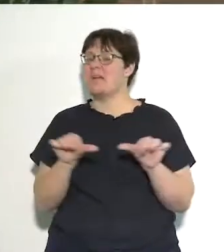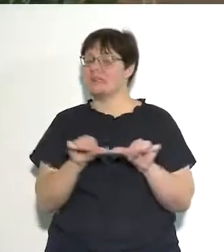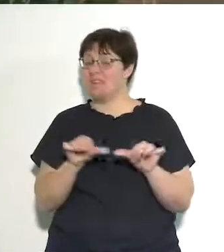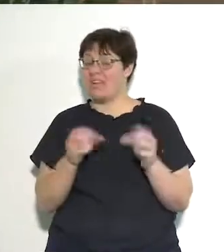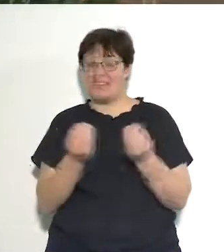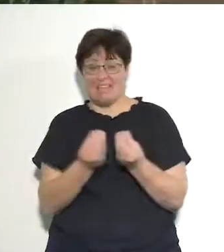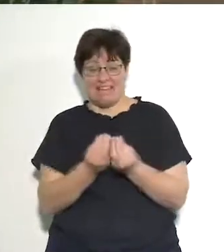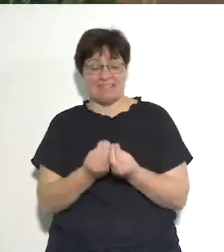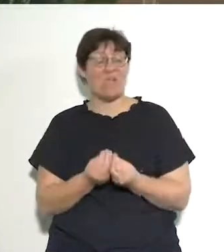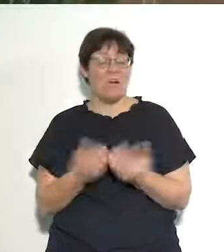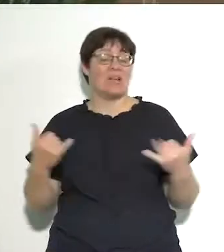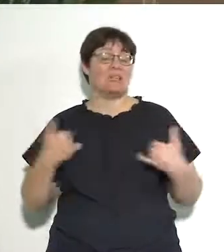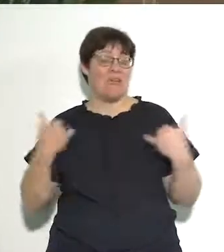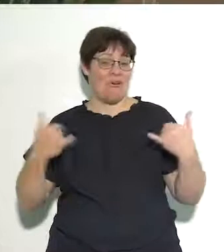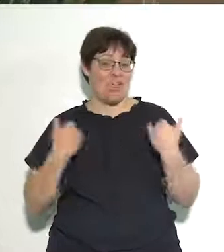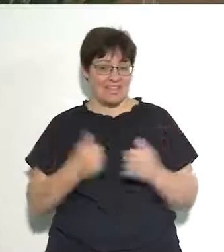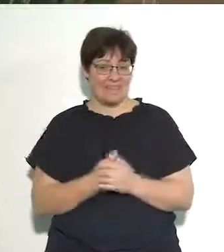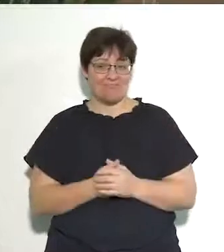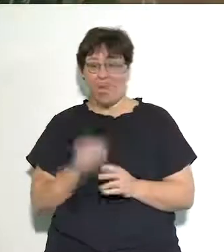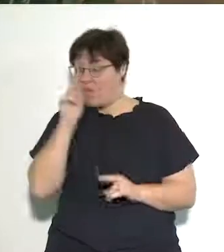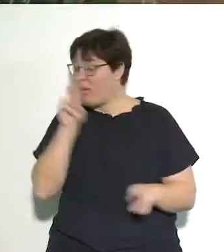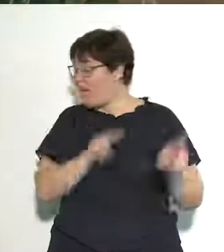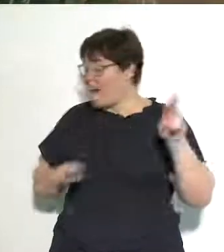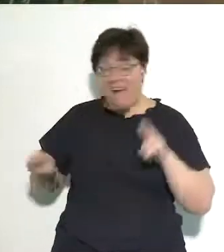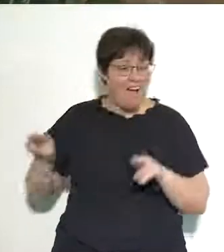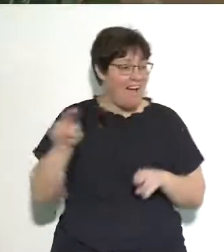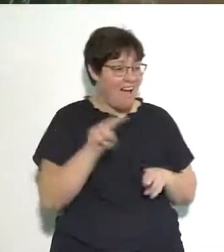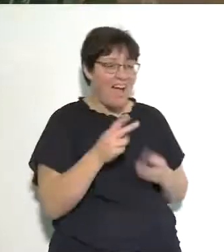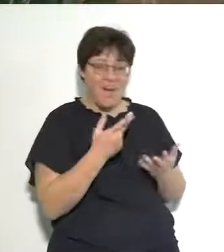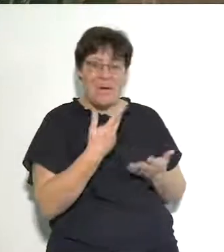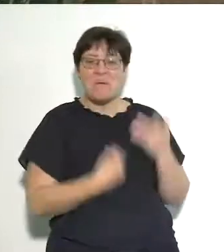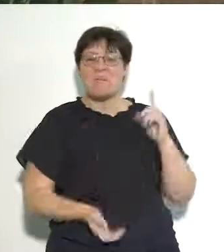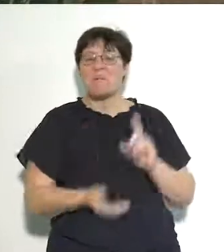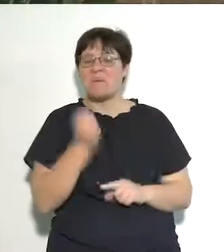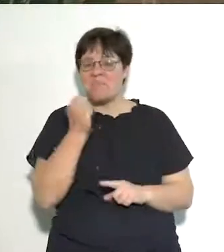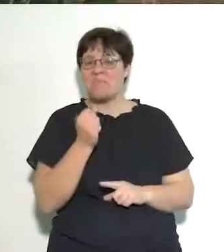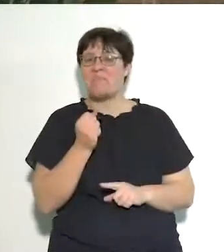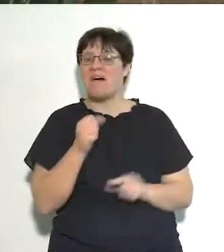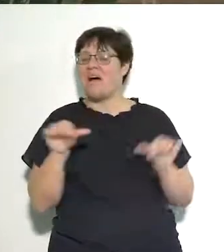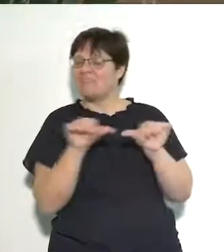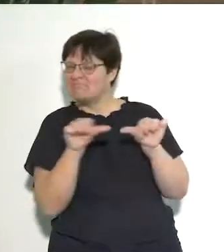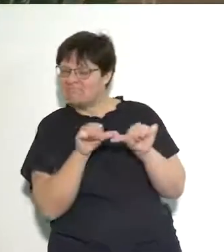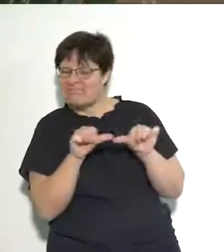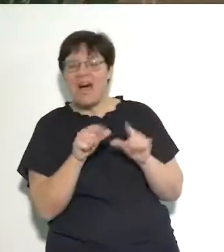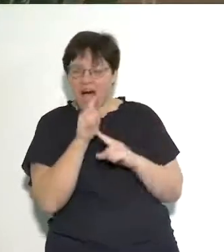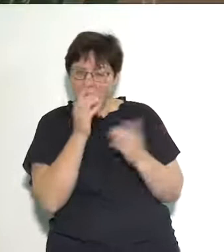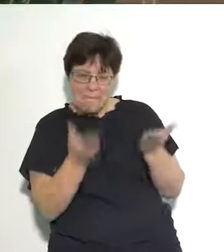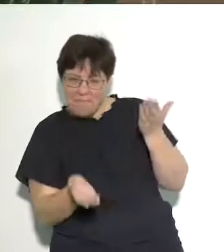Measuring items is always so much fun. I want you to look around where you are. Can you find items to